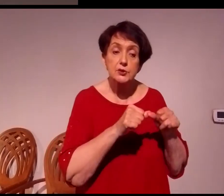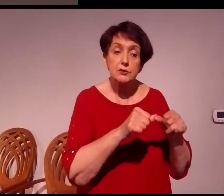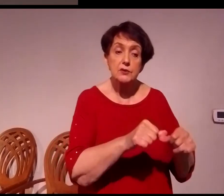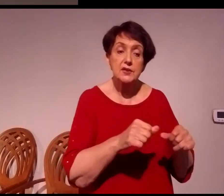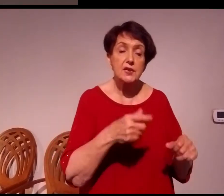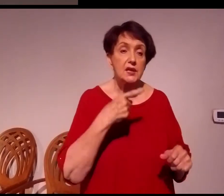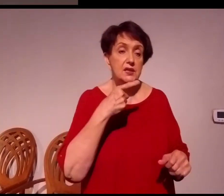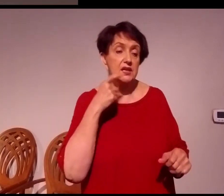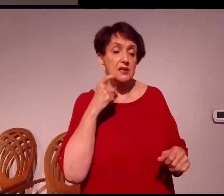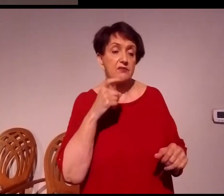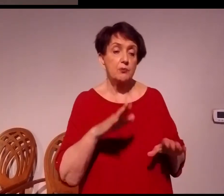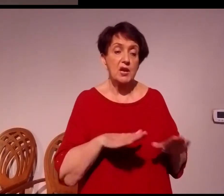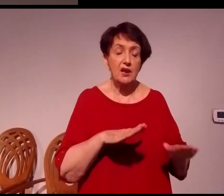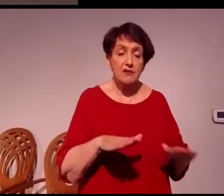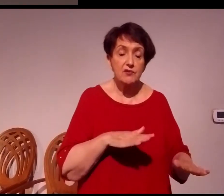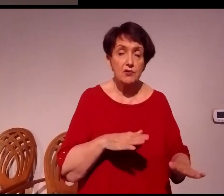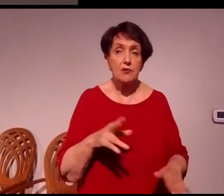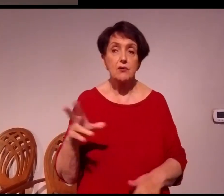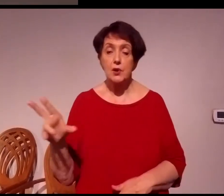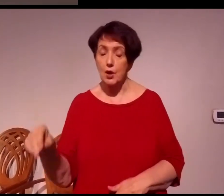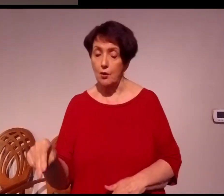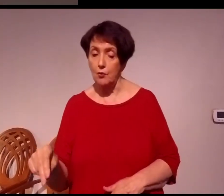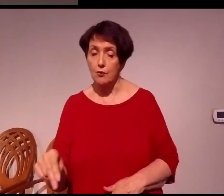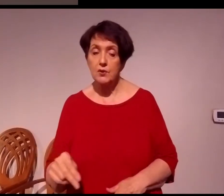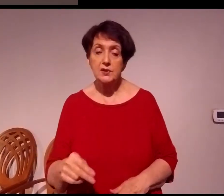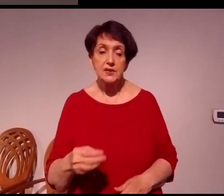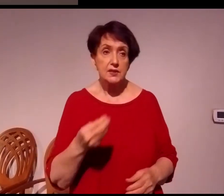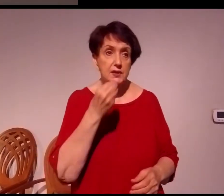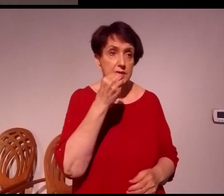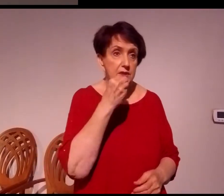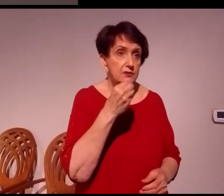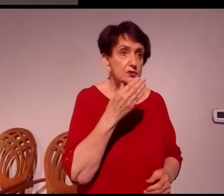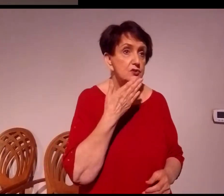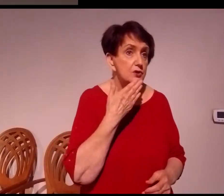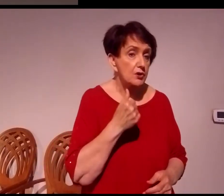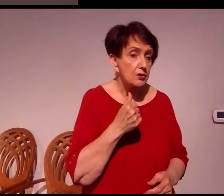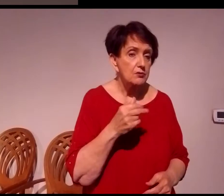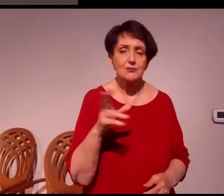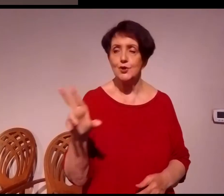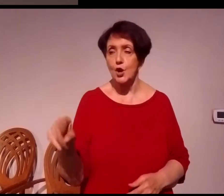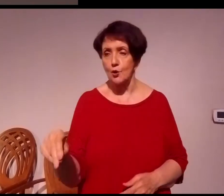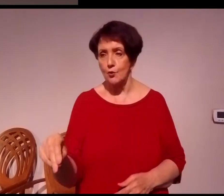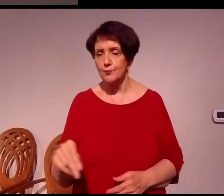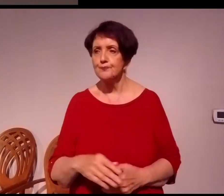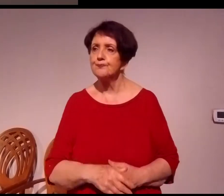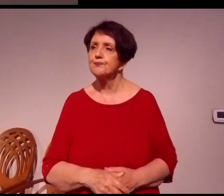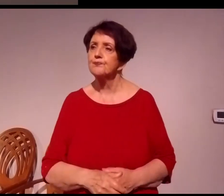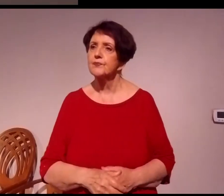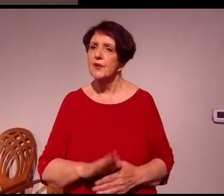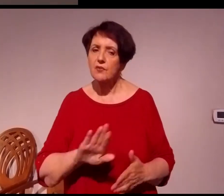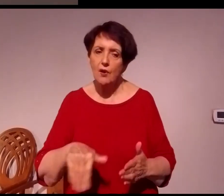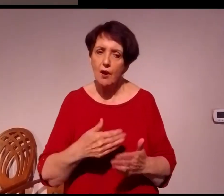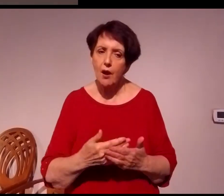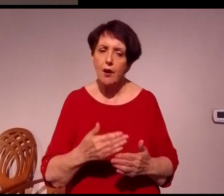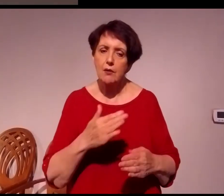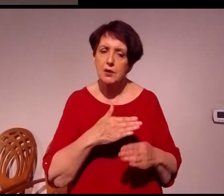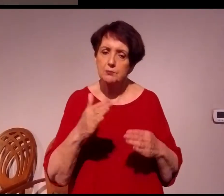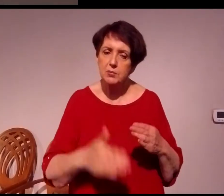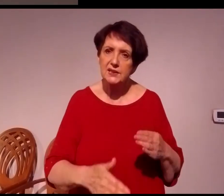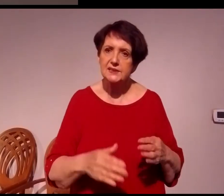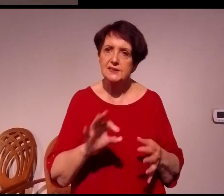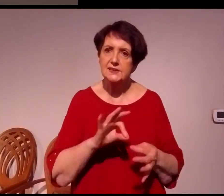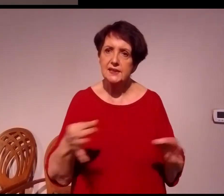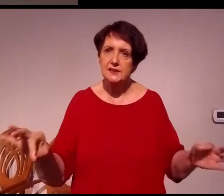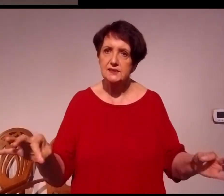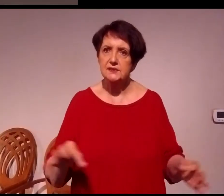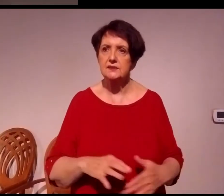Do you want to eat the sugar? No. Do you want to stay up late? No. These are all complete sentences. Do you want to take on